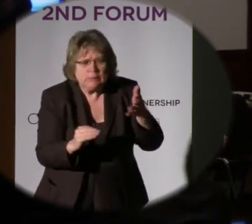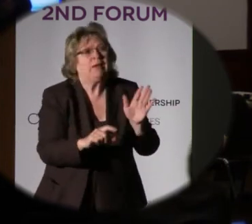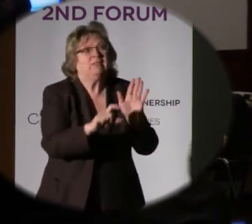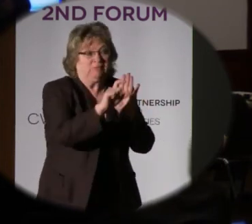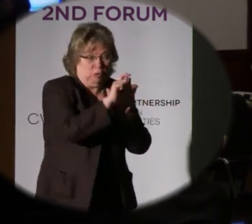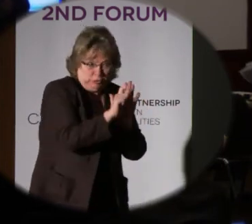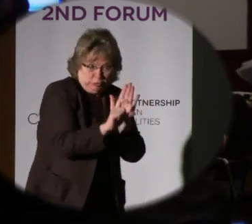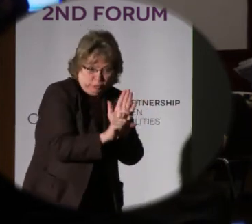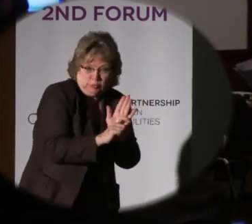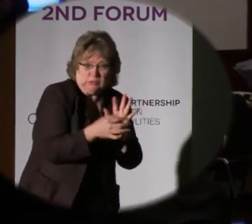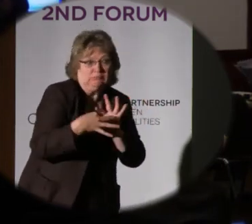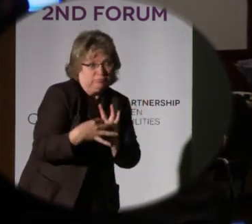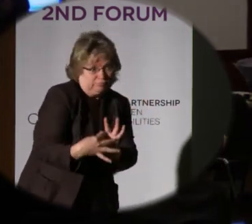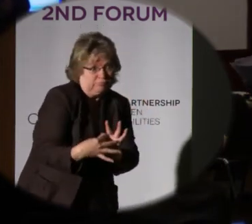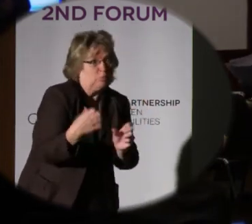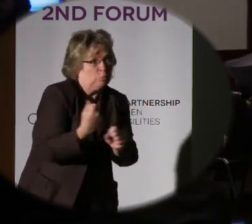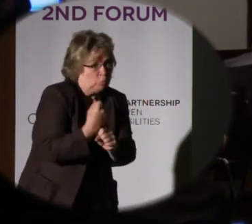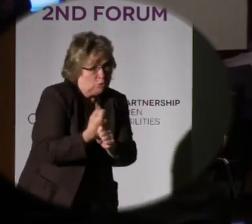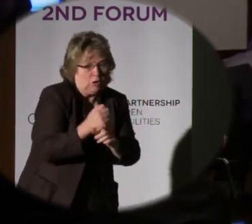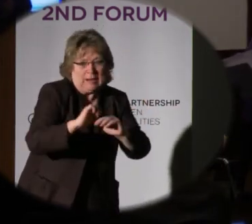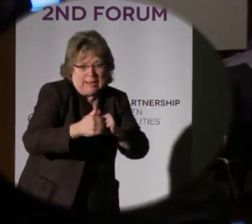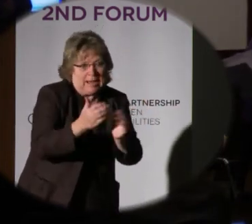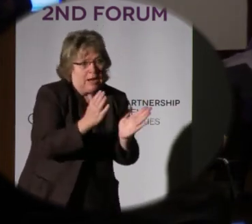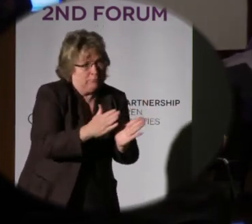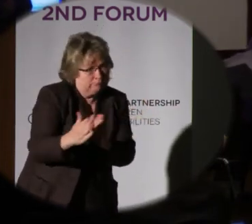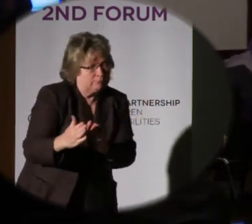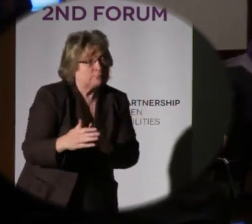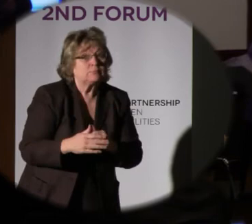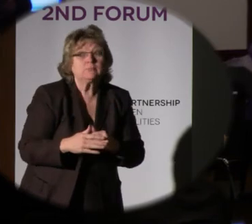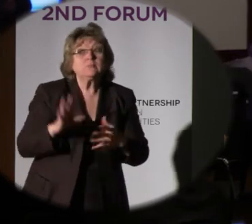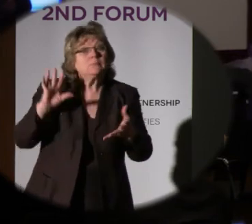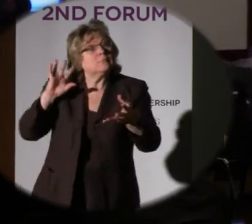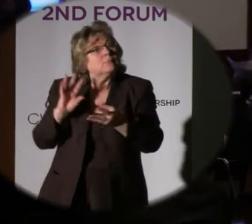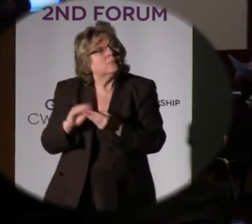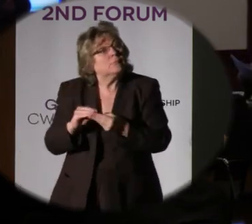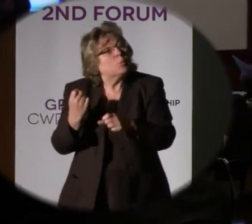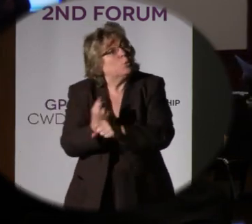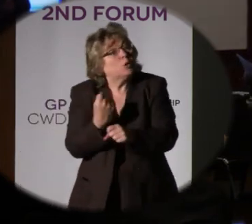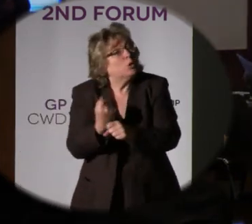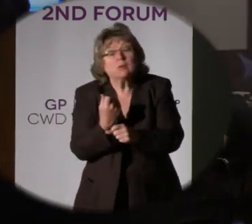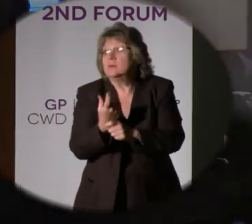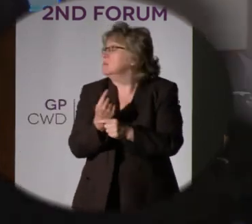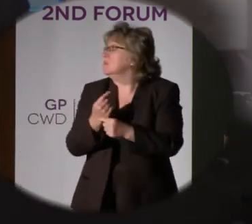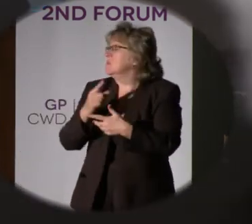the partnership. Key achievement.